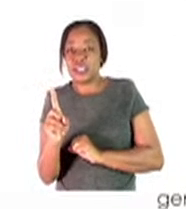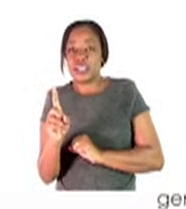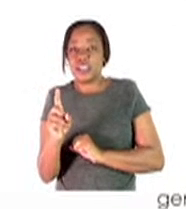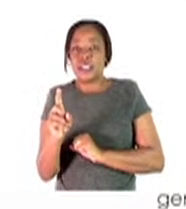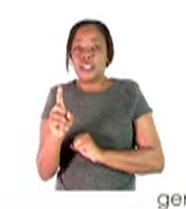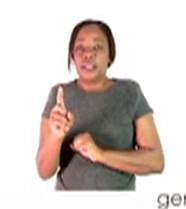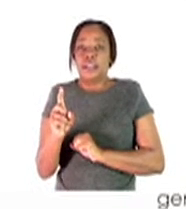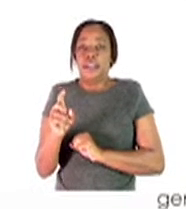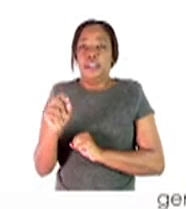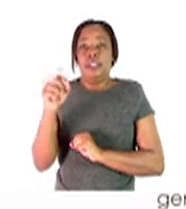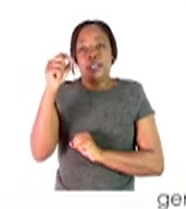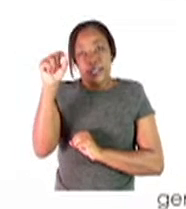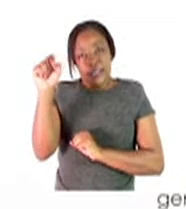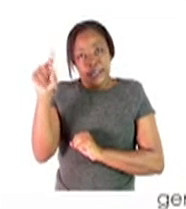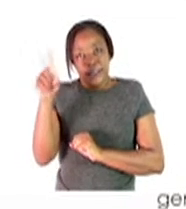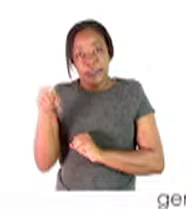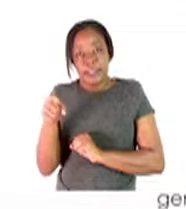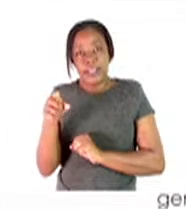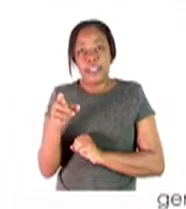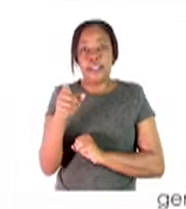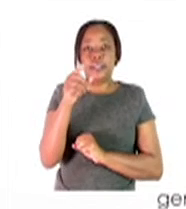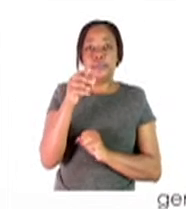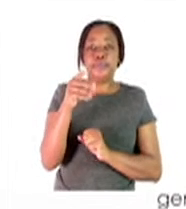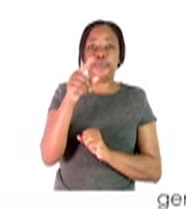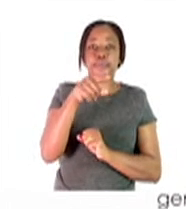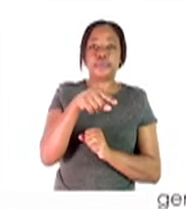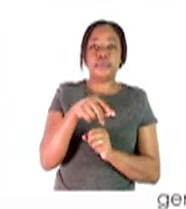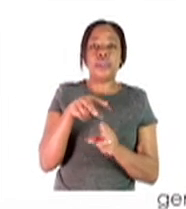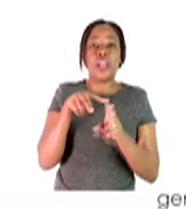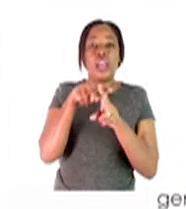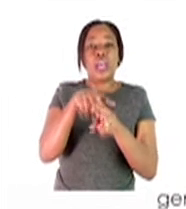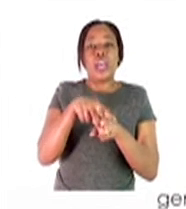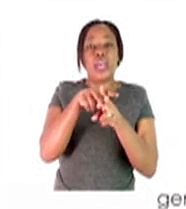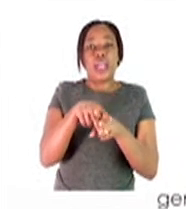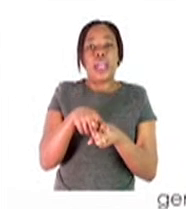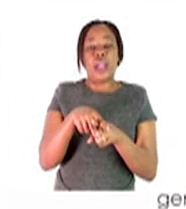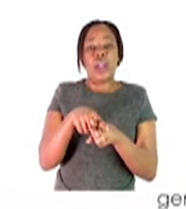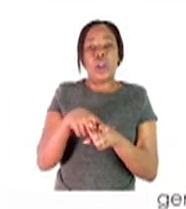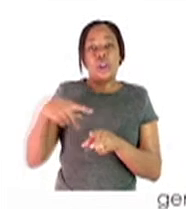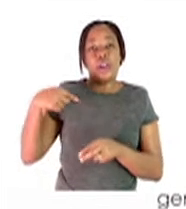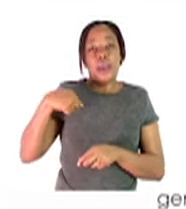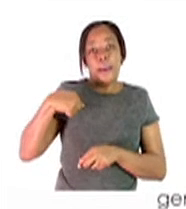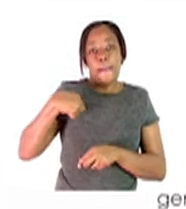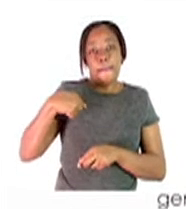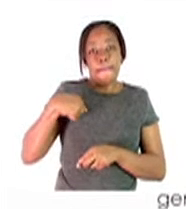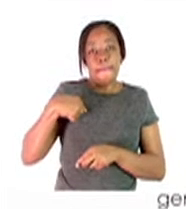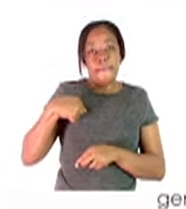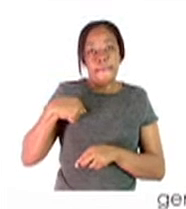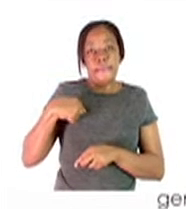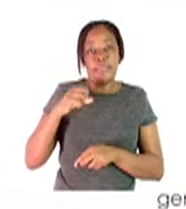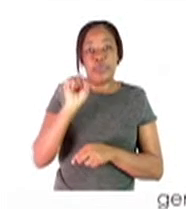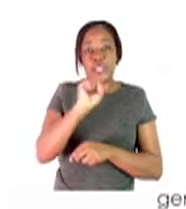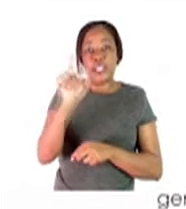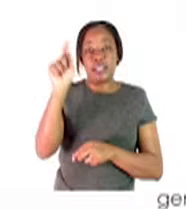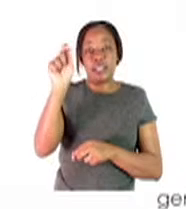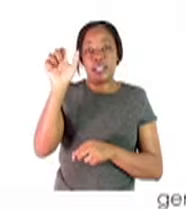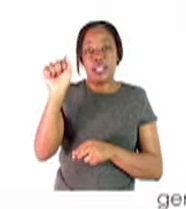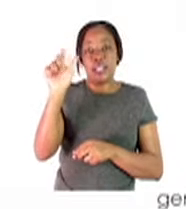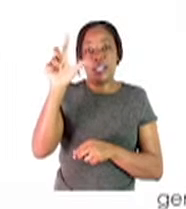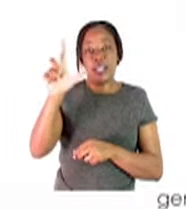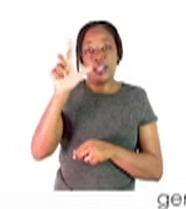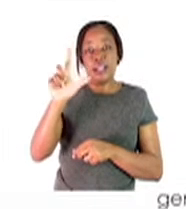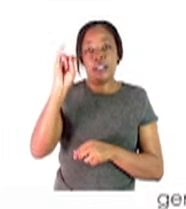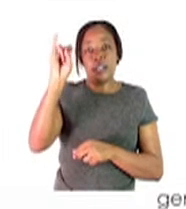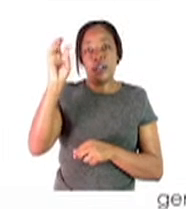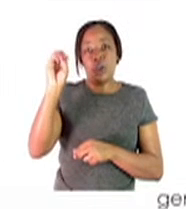Bachelorette. Stallion refers to a horse, which is a male. It's a stallion.